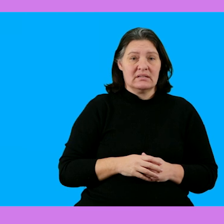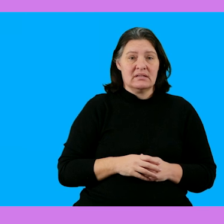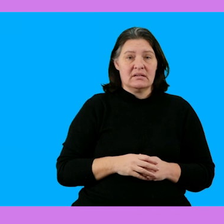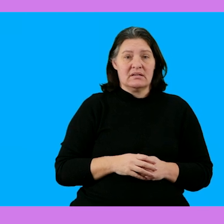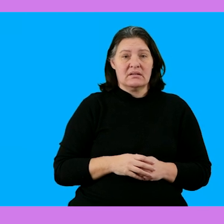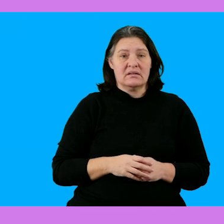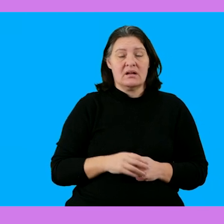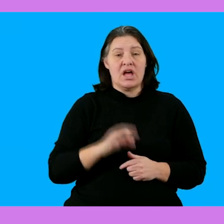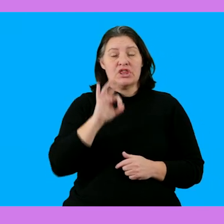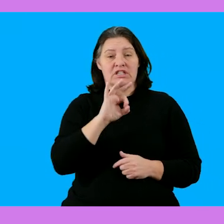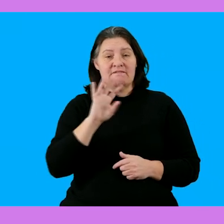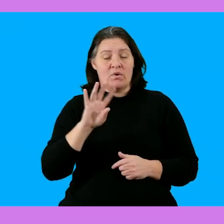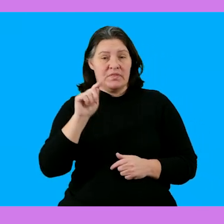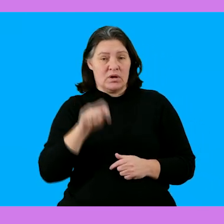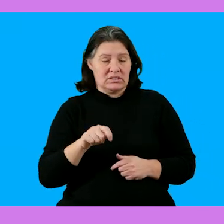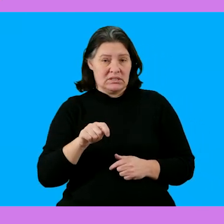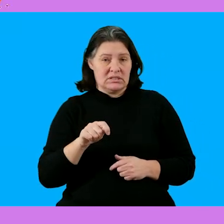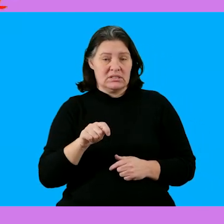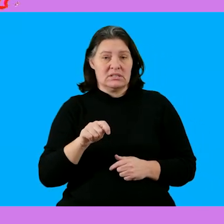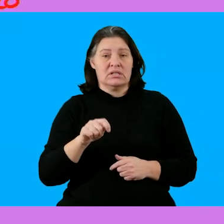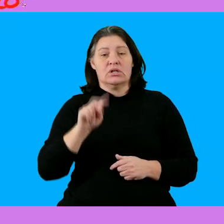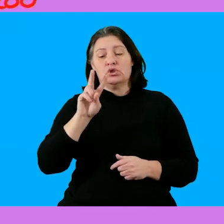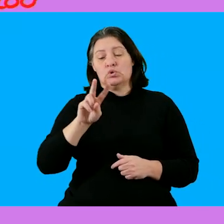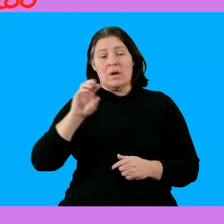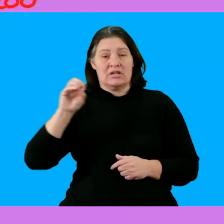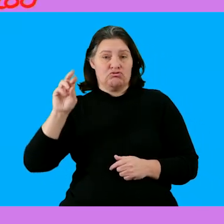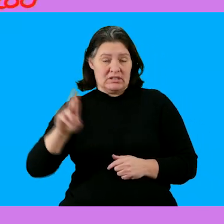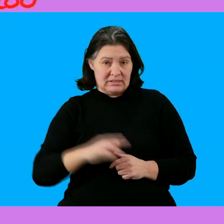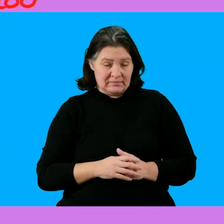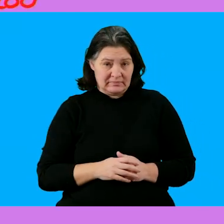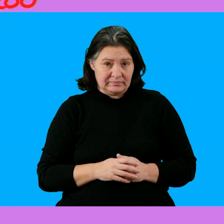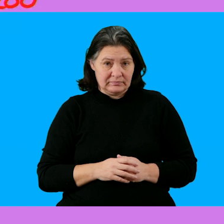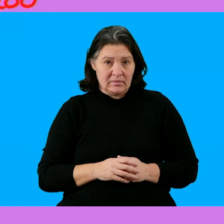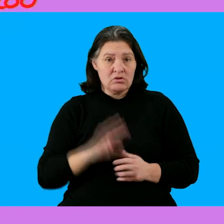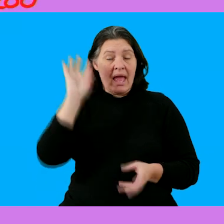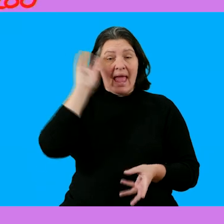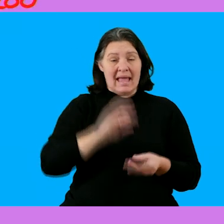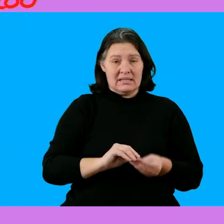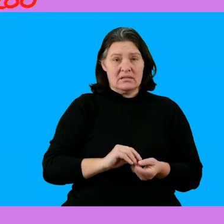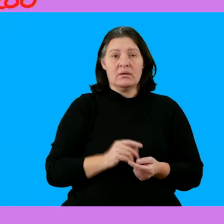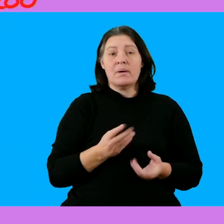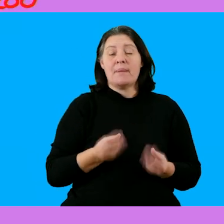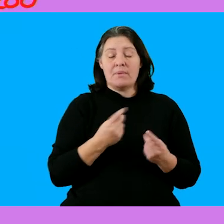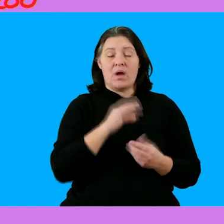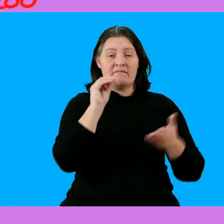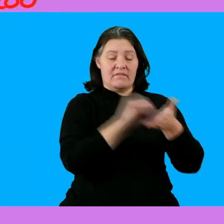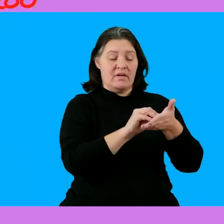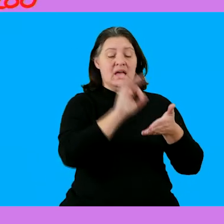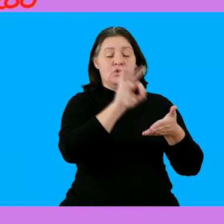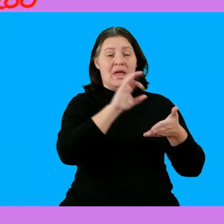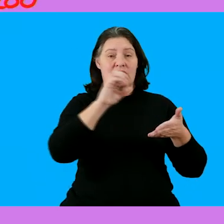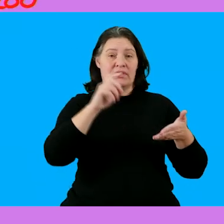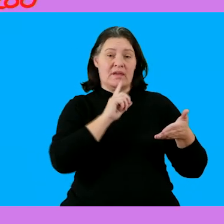worth 34,200 Rand. Right, so when we add that together, what will we get?